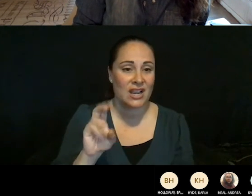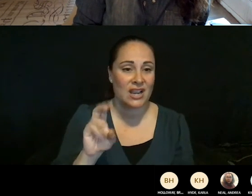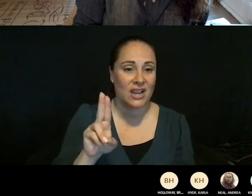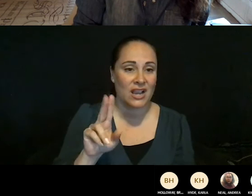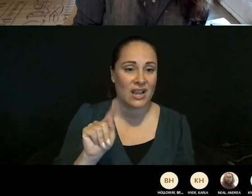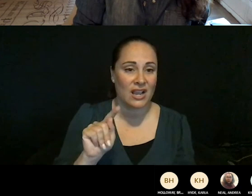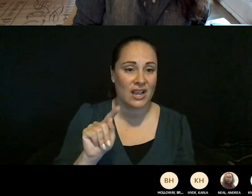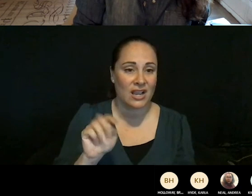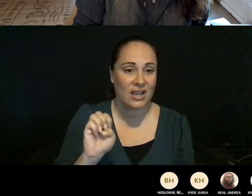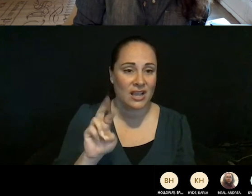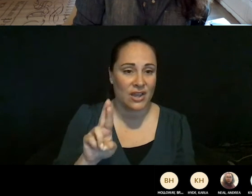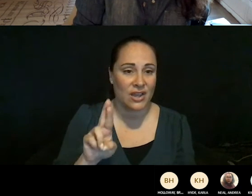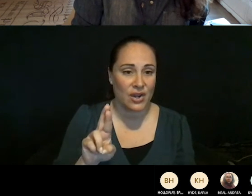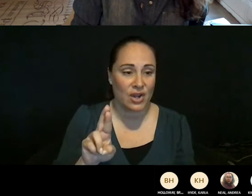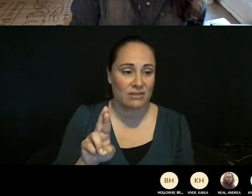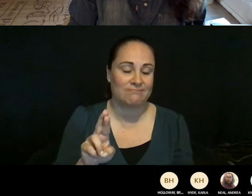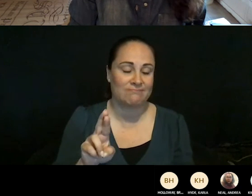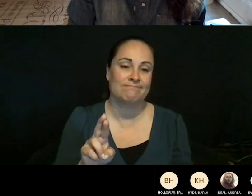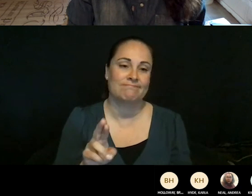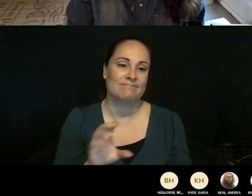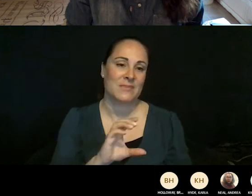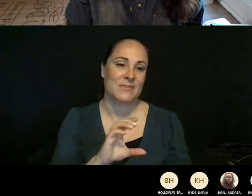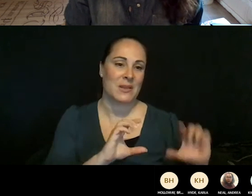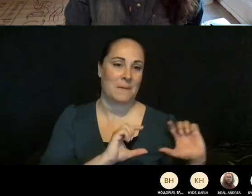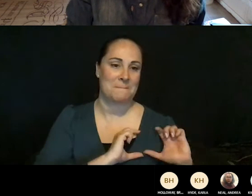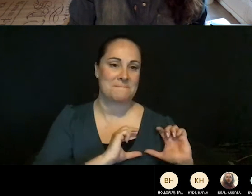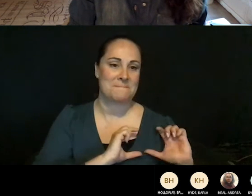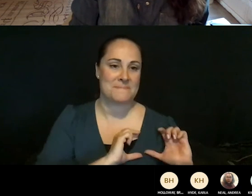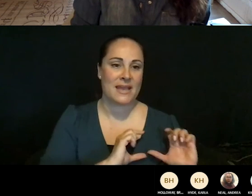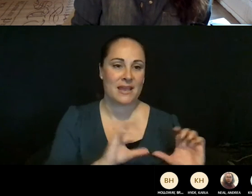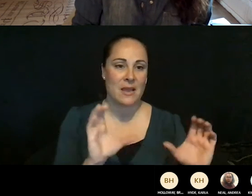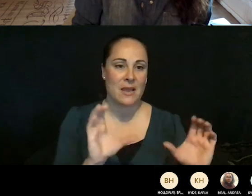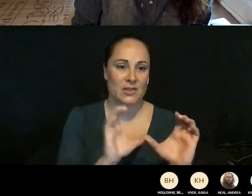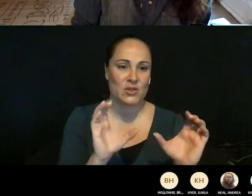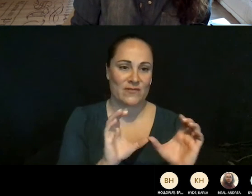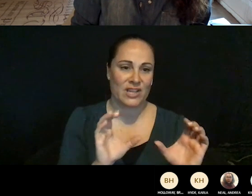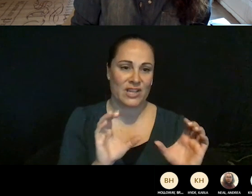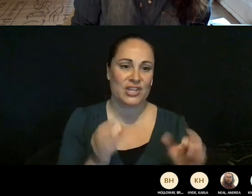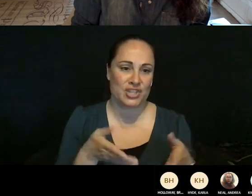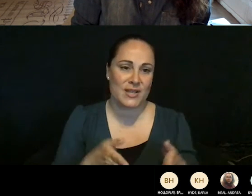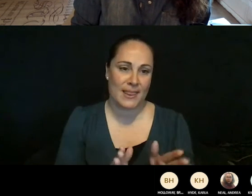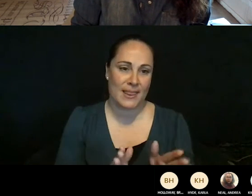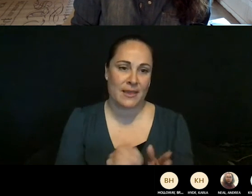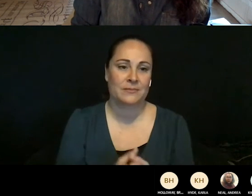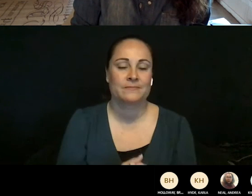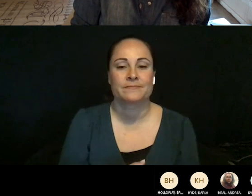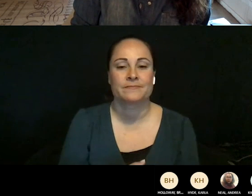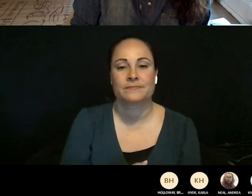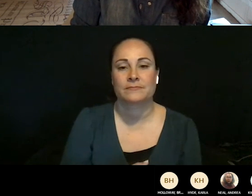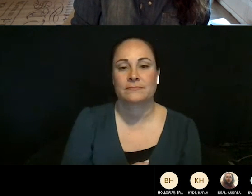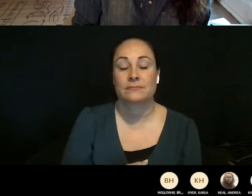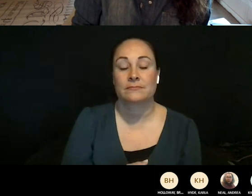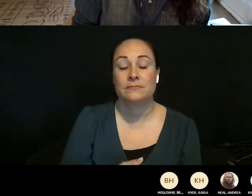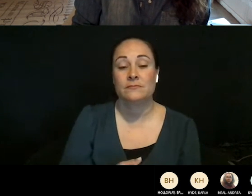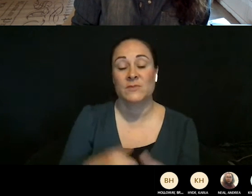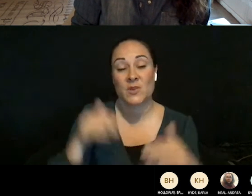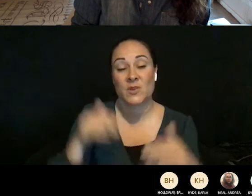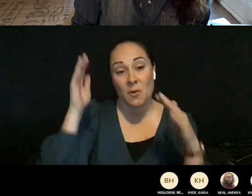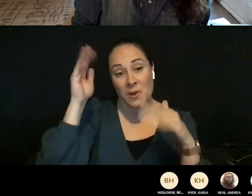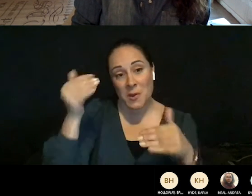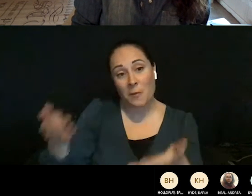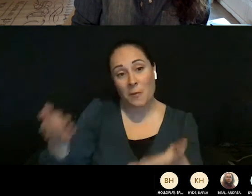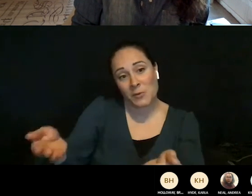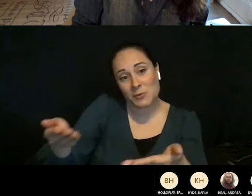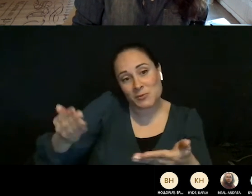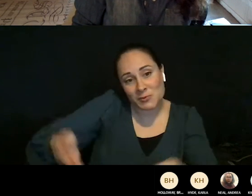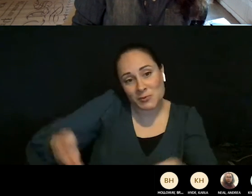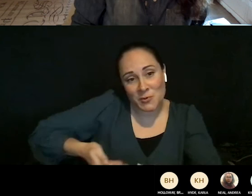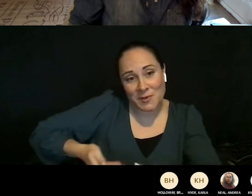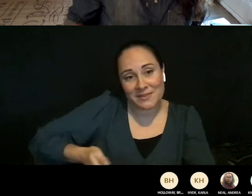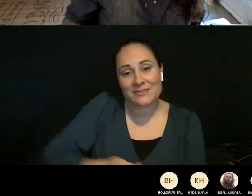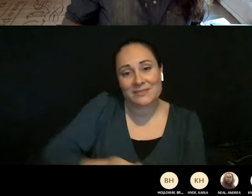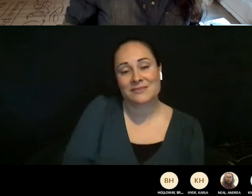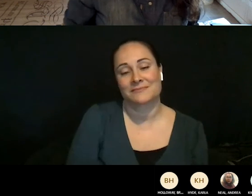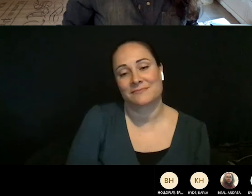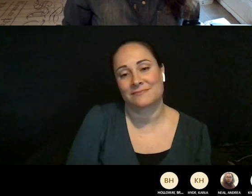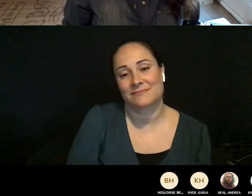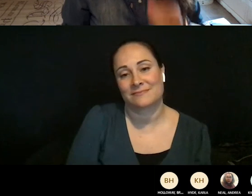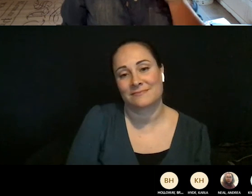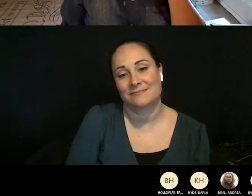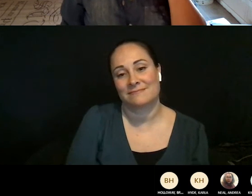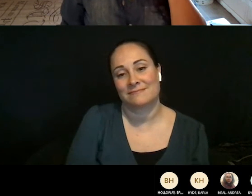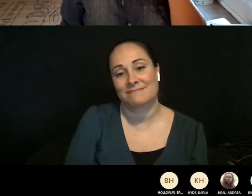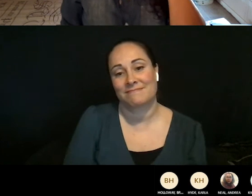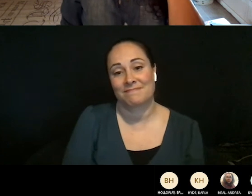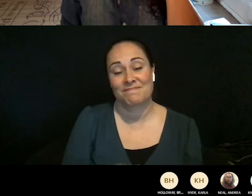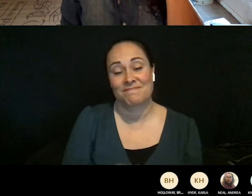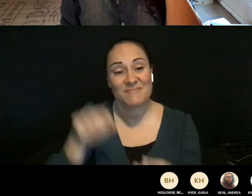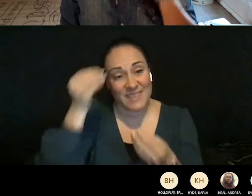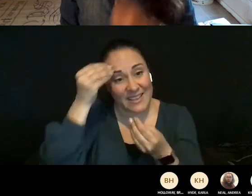We'll have another networking activity tomorrow afternoon at 2. So we hope you'll join us. And of course, all that information is back on